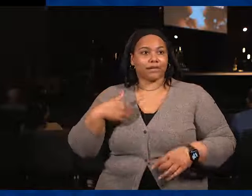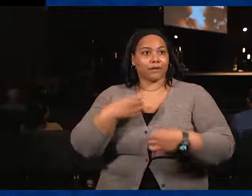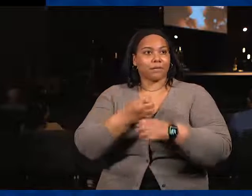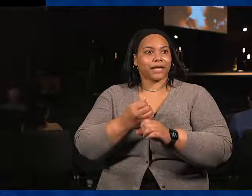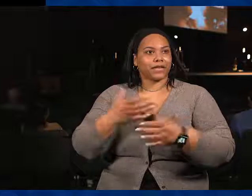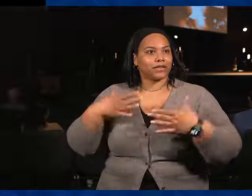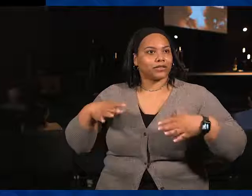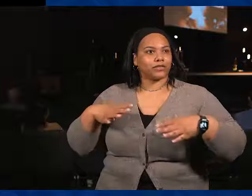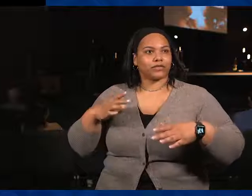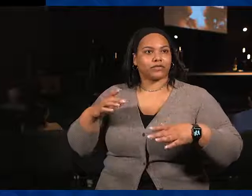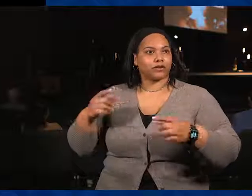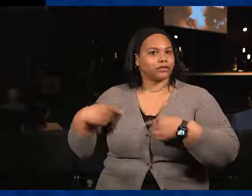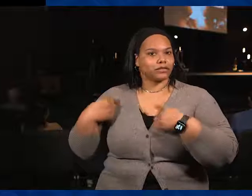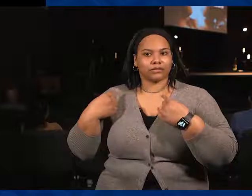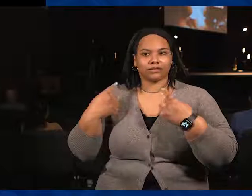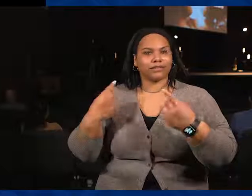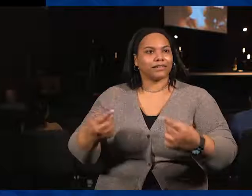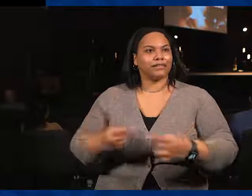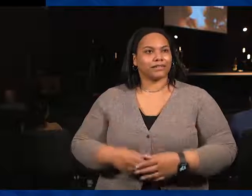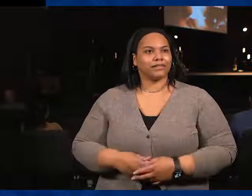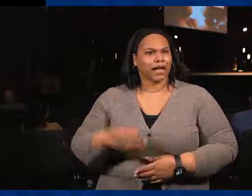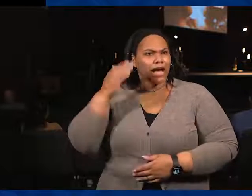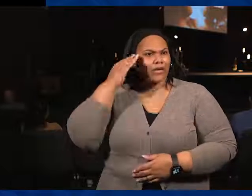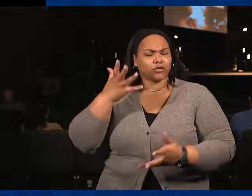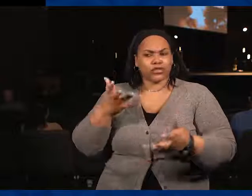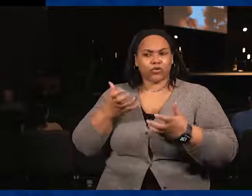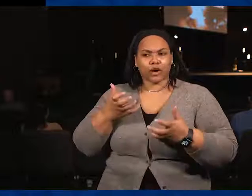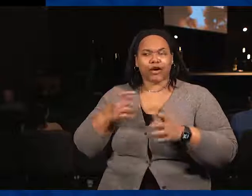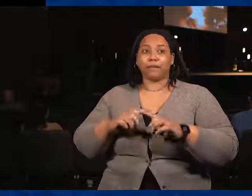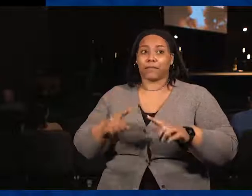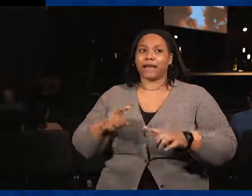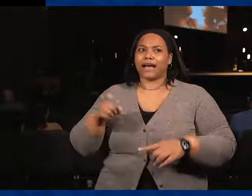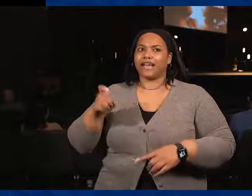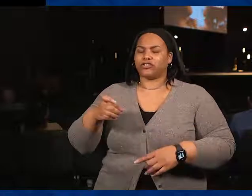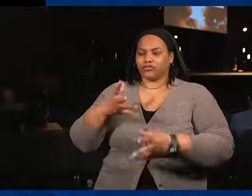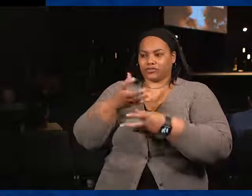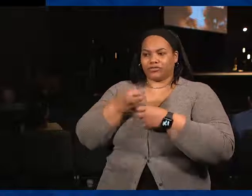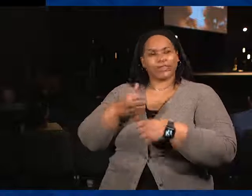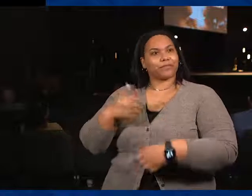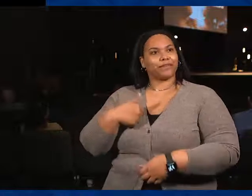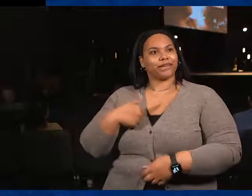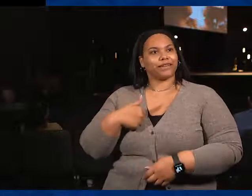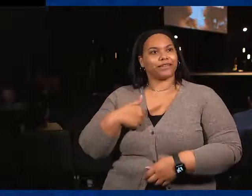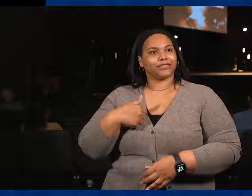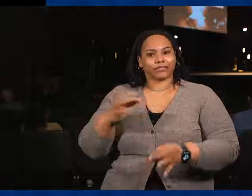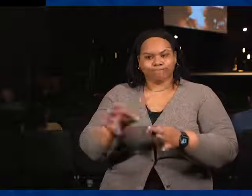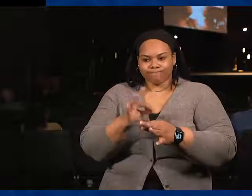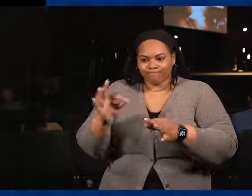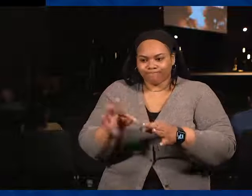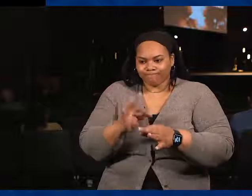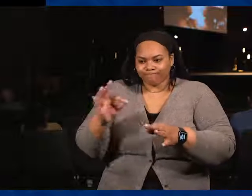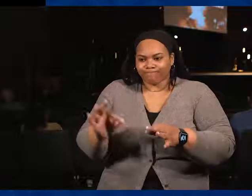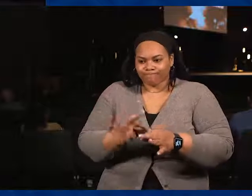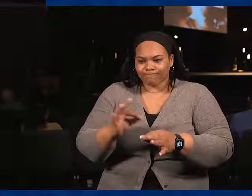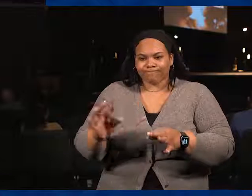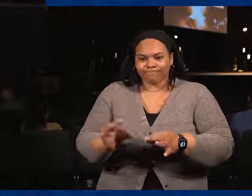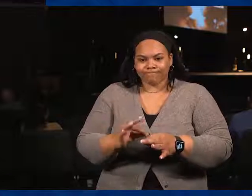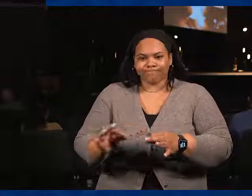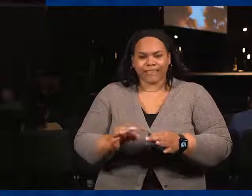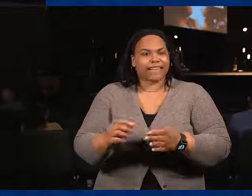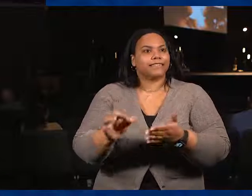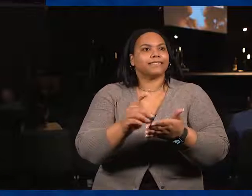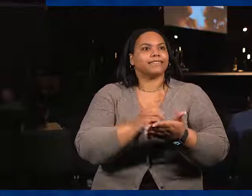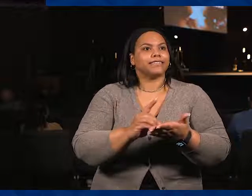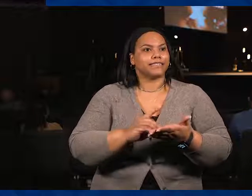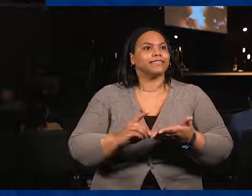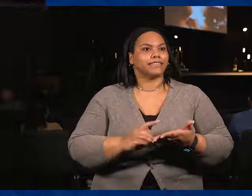long time, and I know what you want, but I need you to trust me to be able to put it together in a way that makes you